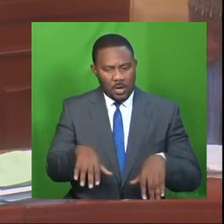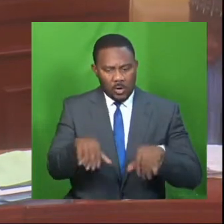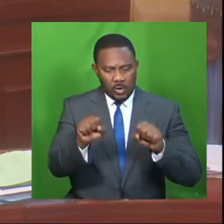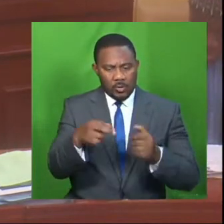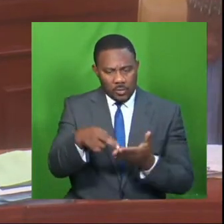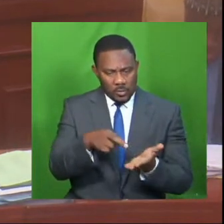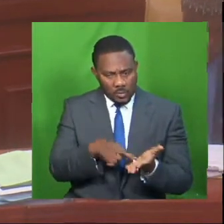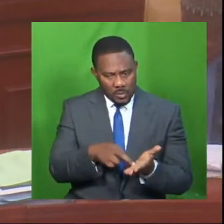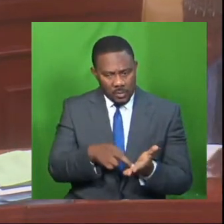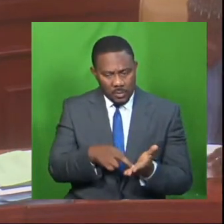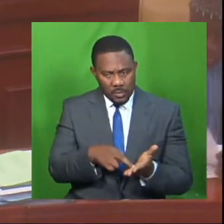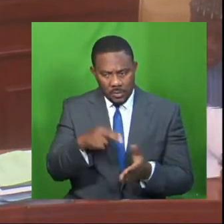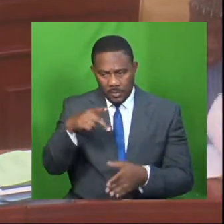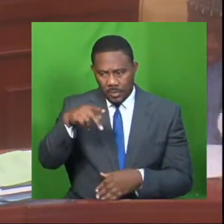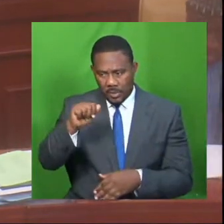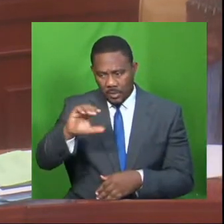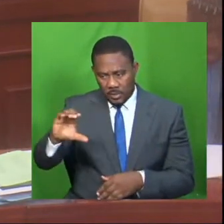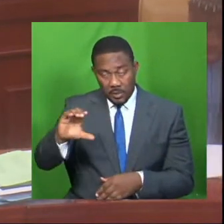one.